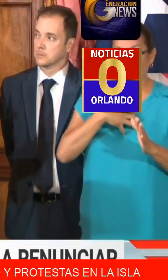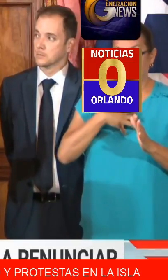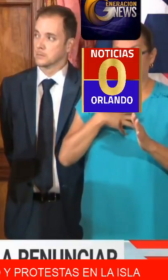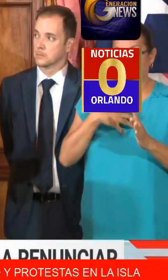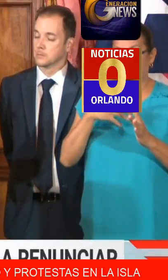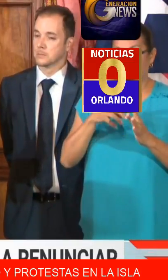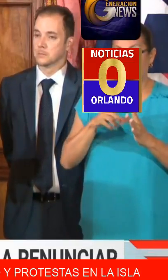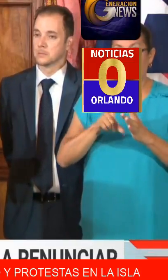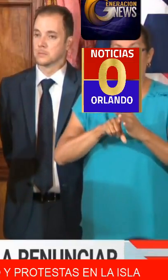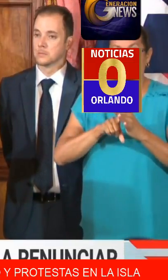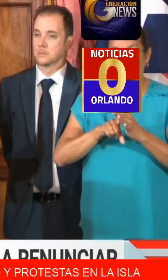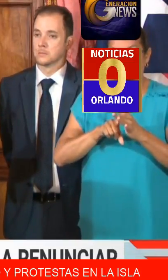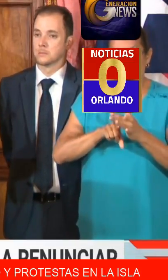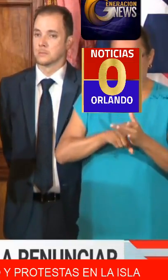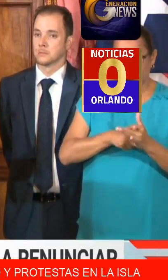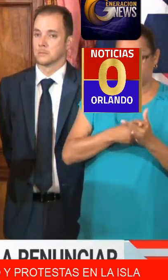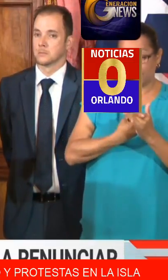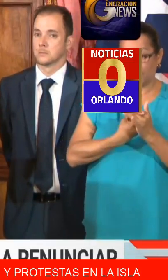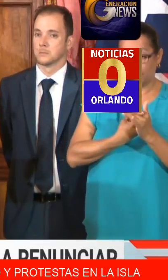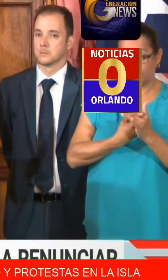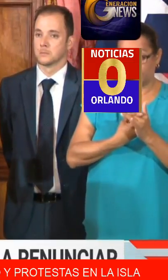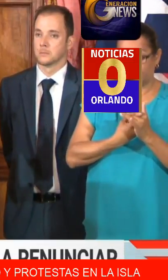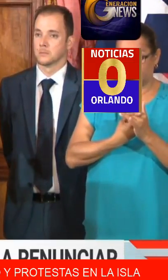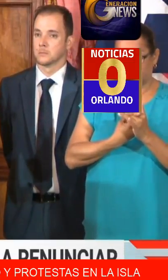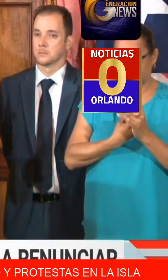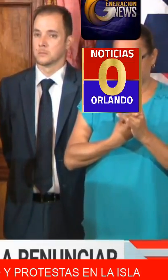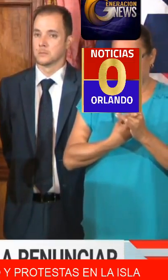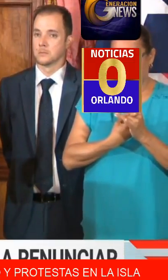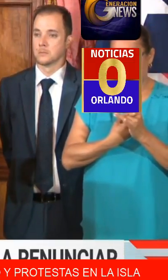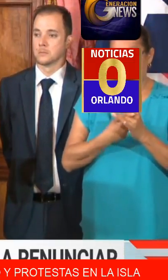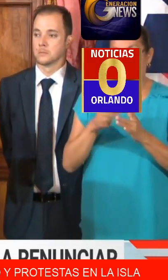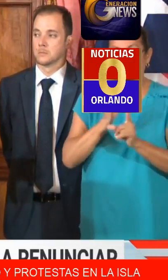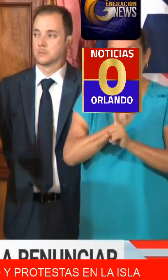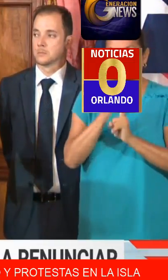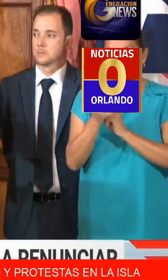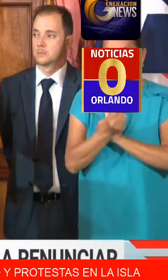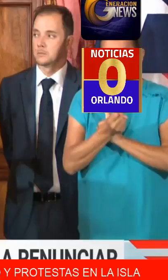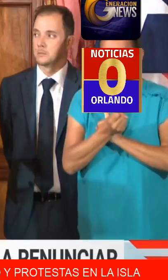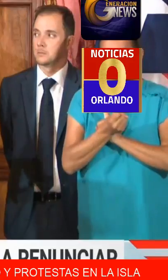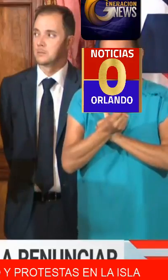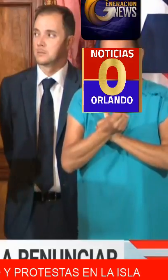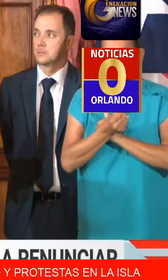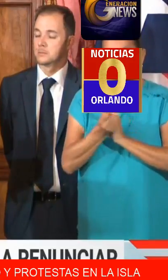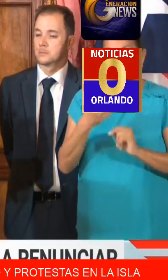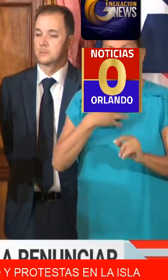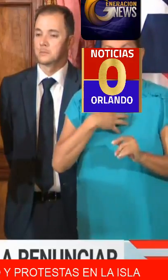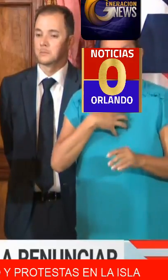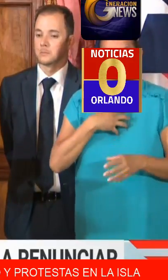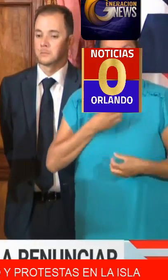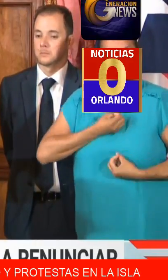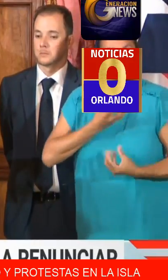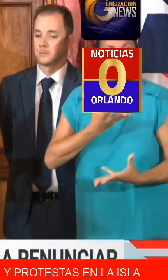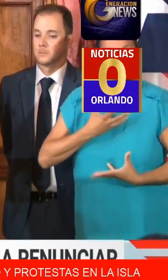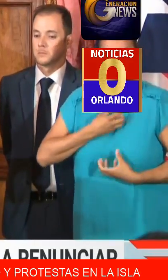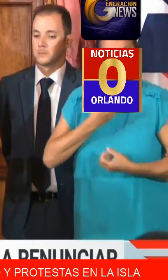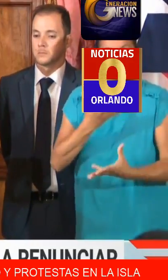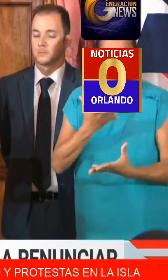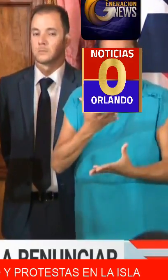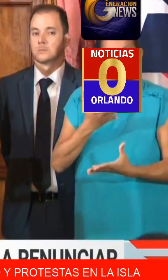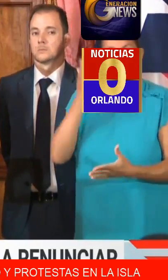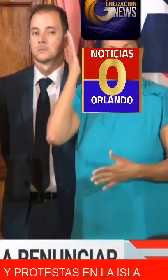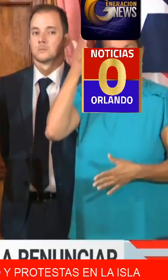First of all, good afternoon. Thank you all for being here. Briefly, I wanted to come to the